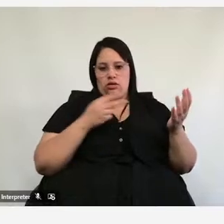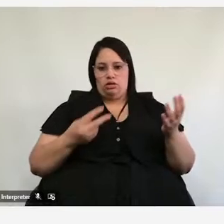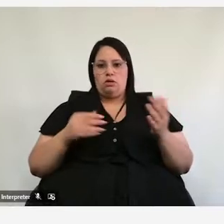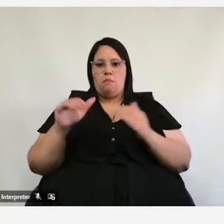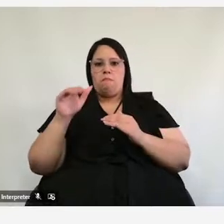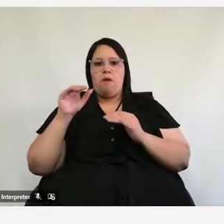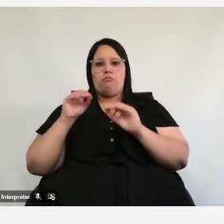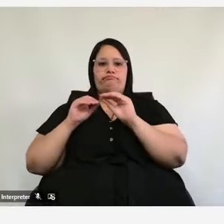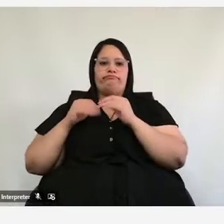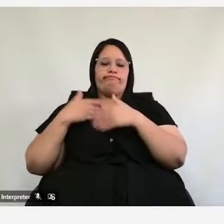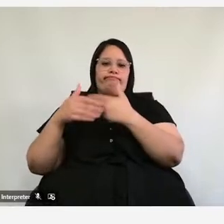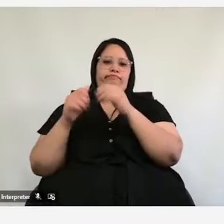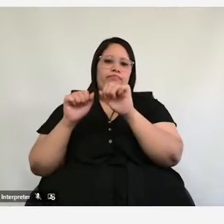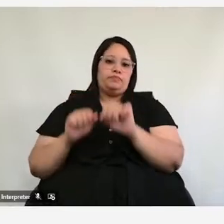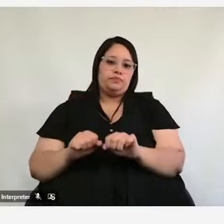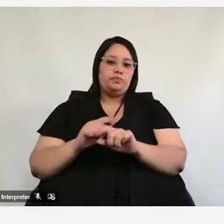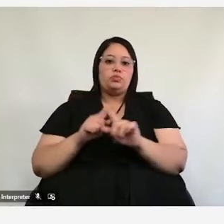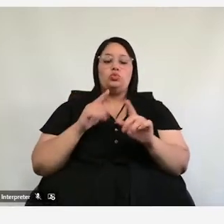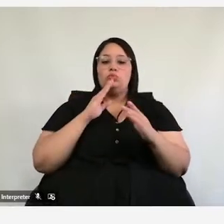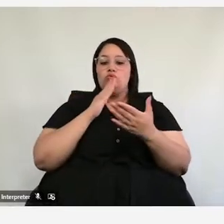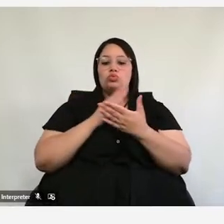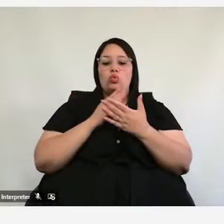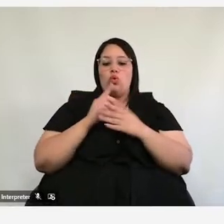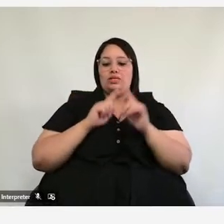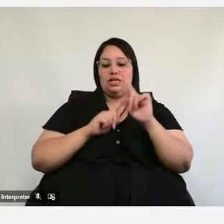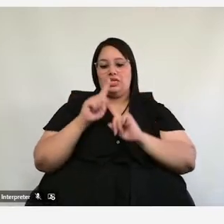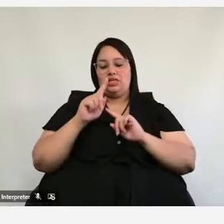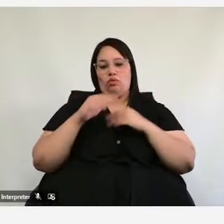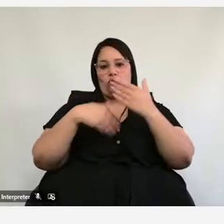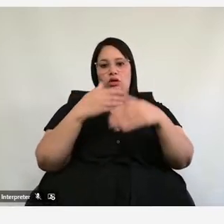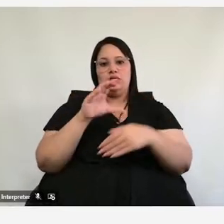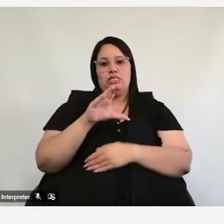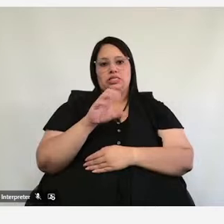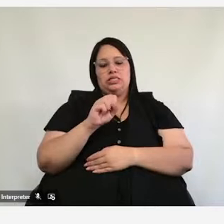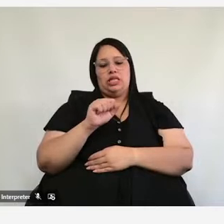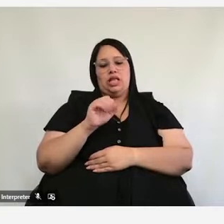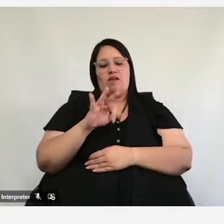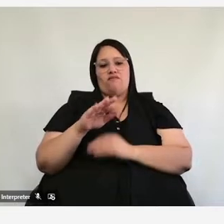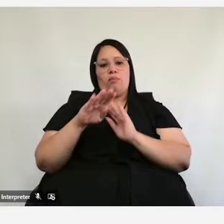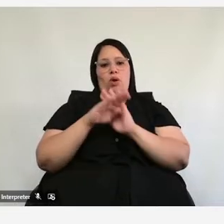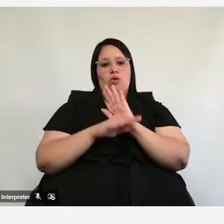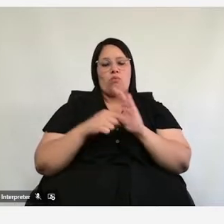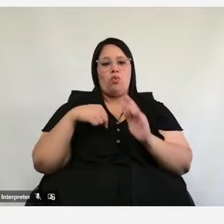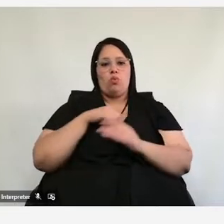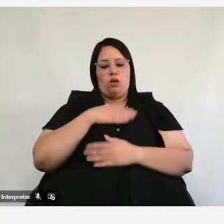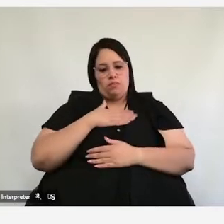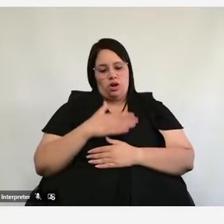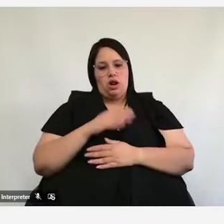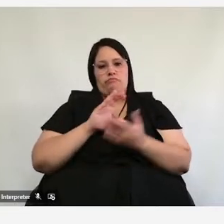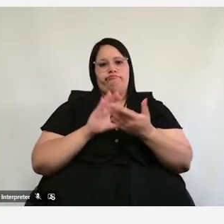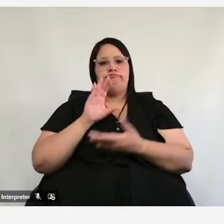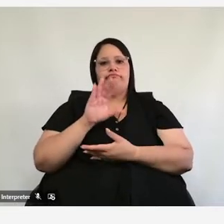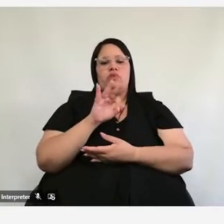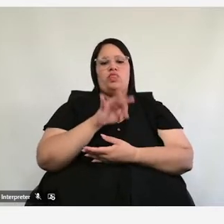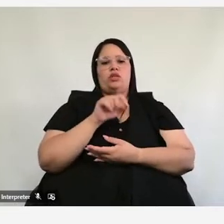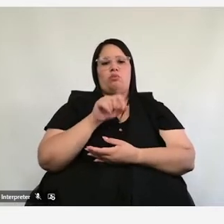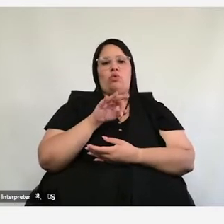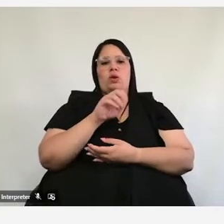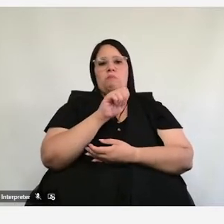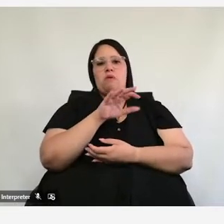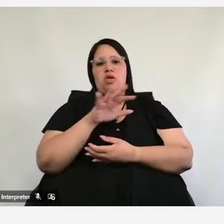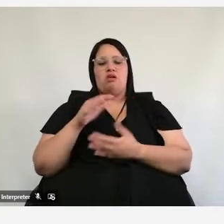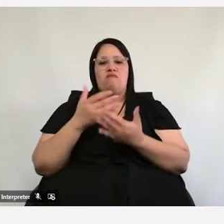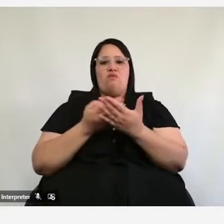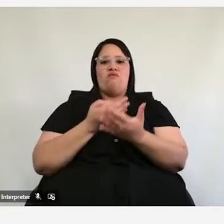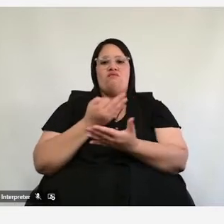To ensure the successful rollout of the CDAF program, we appreciate the allocation of 13.3 million rand to fund